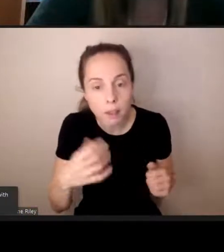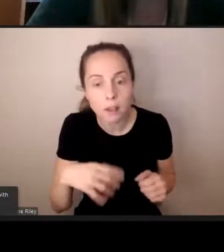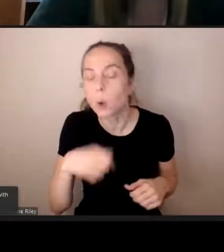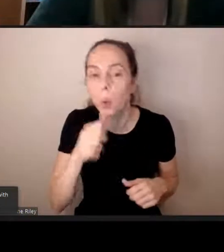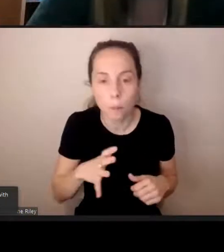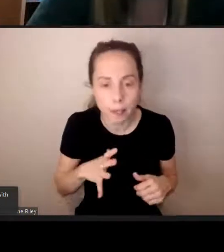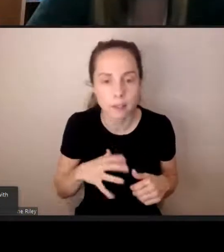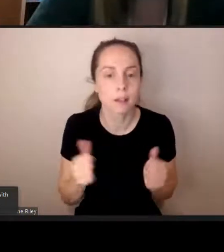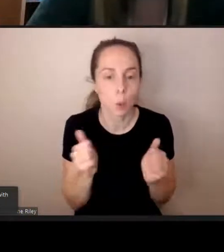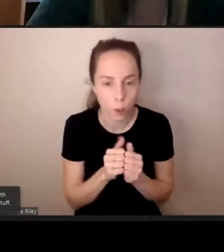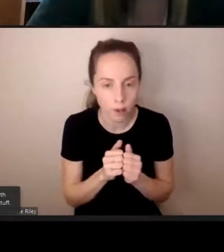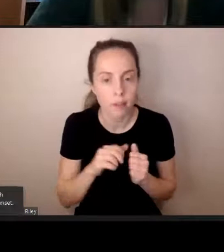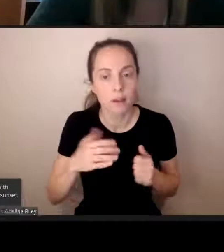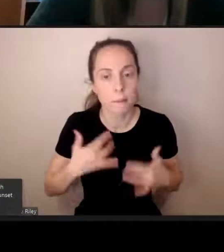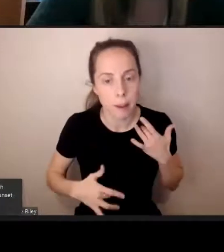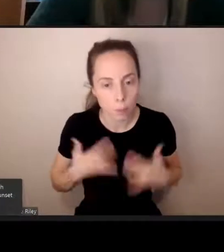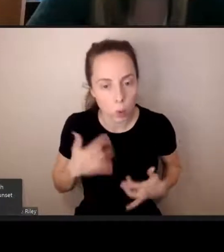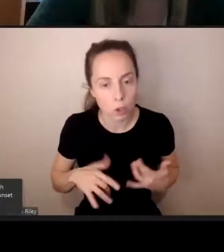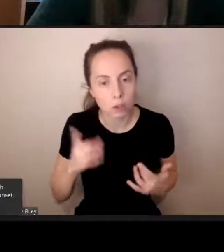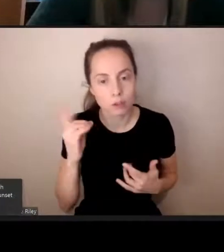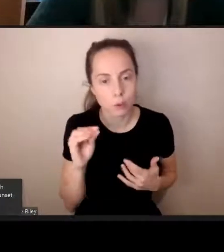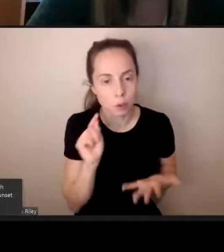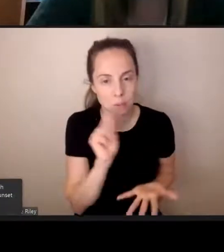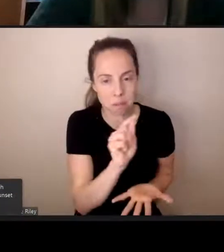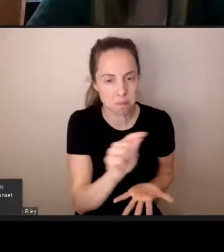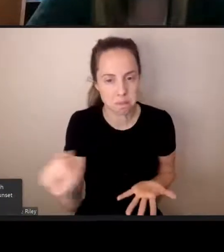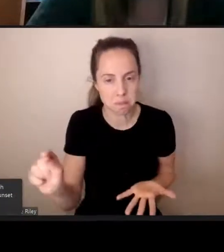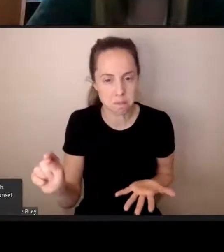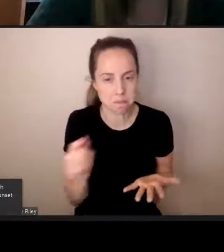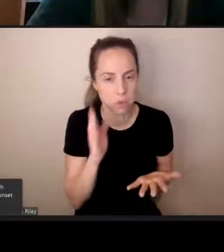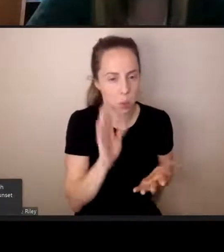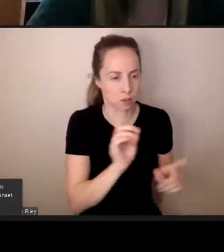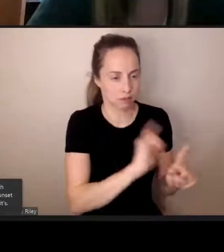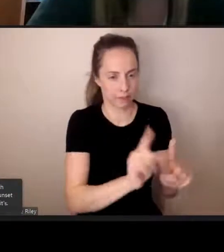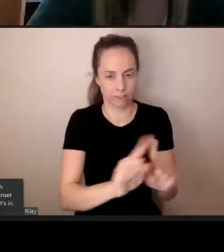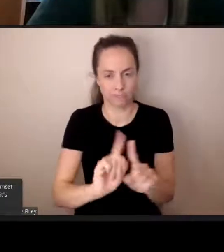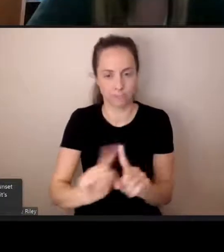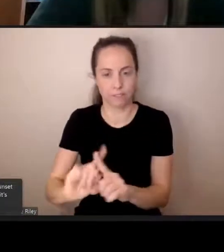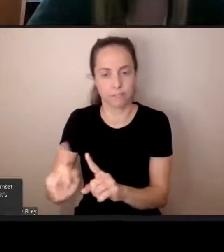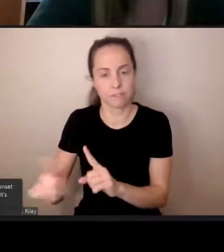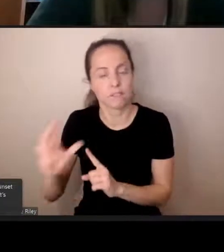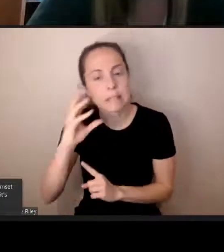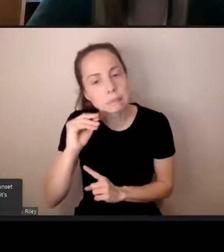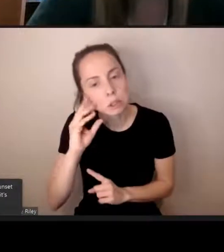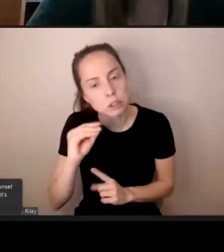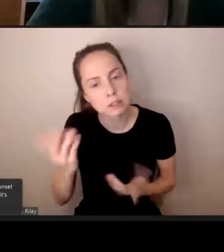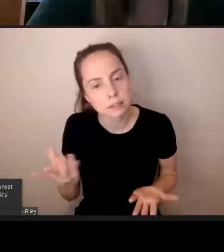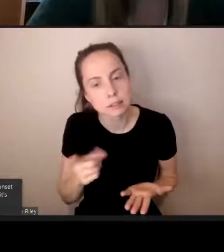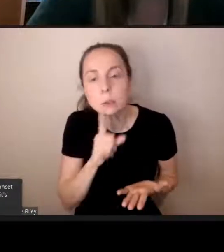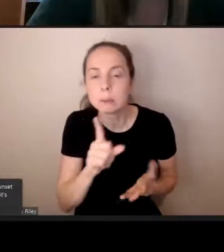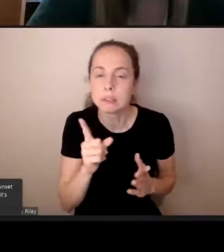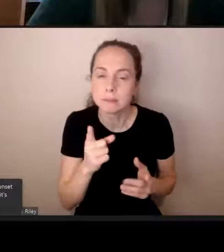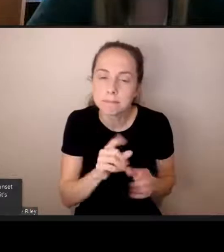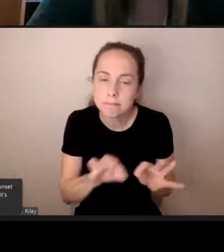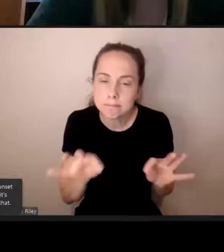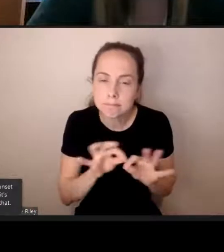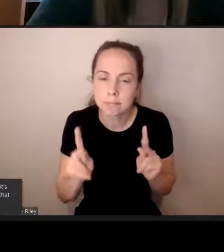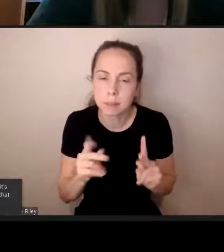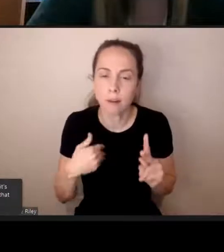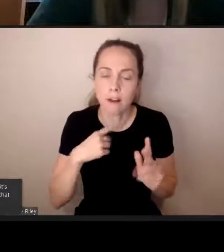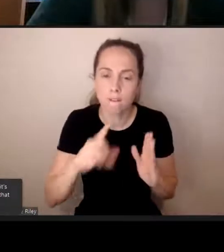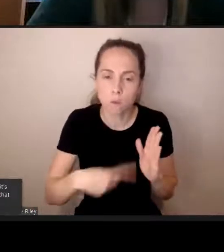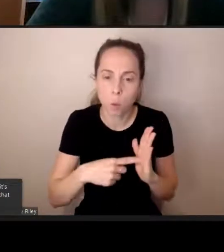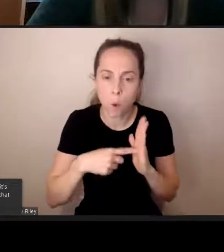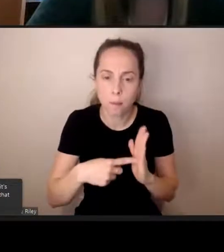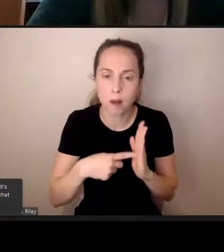other folks that experience other identities. So I just think it's important for people to have role models that share all